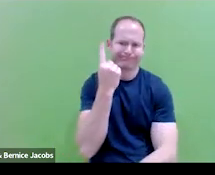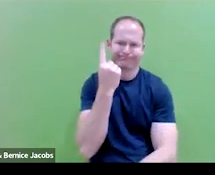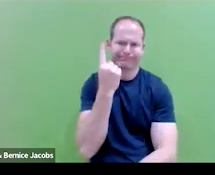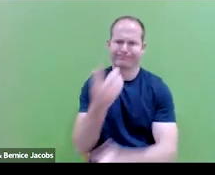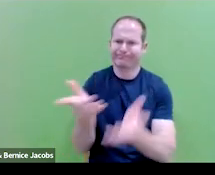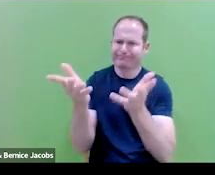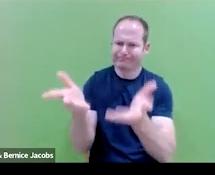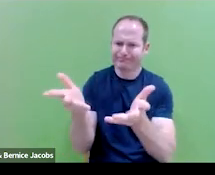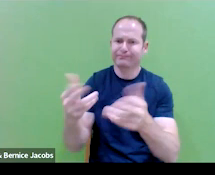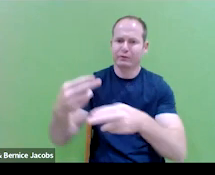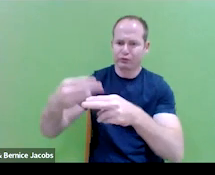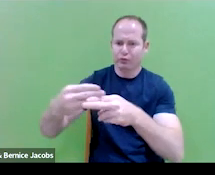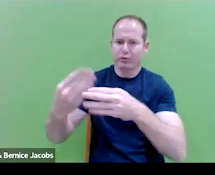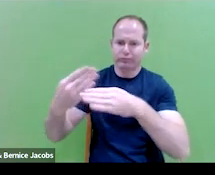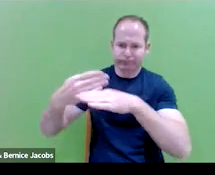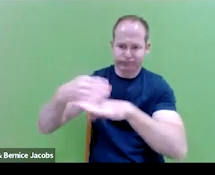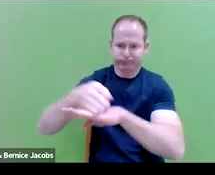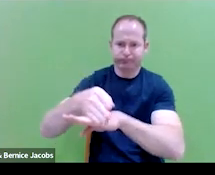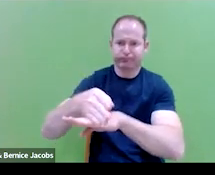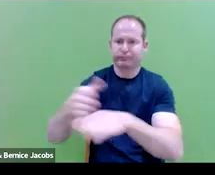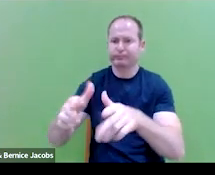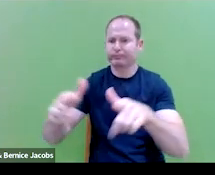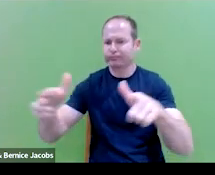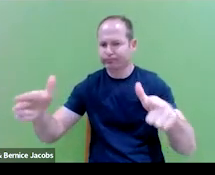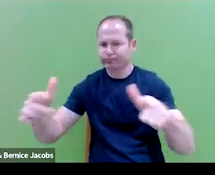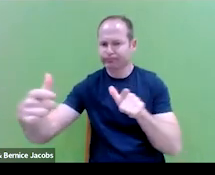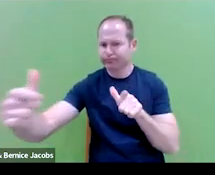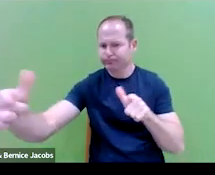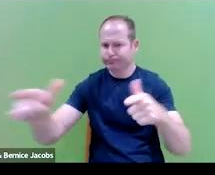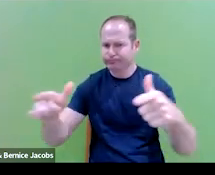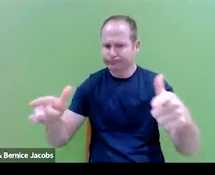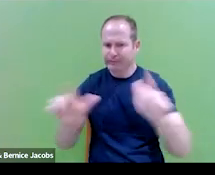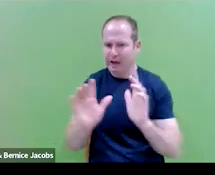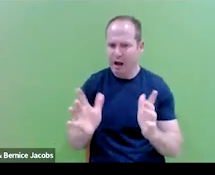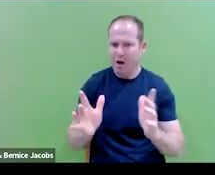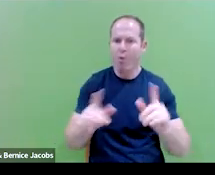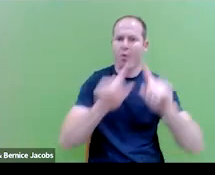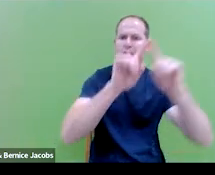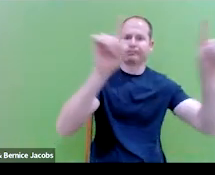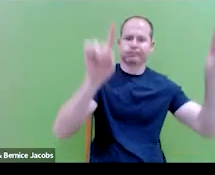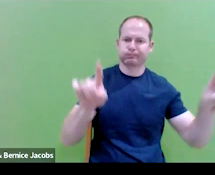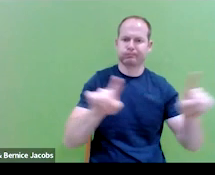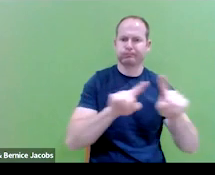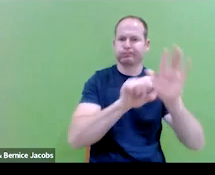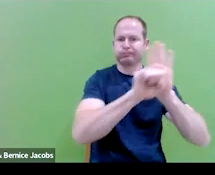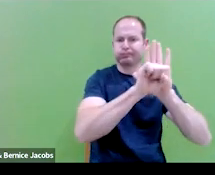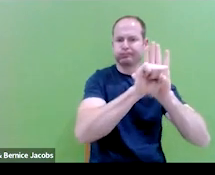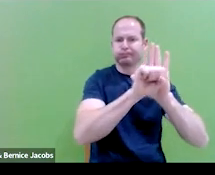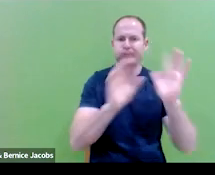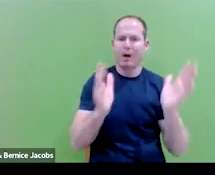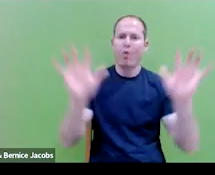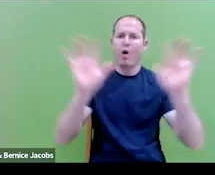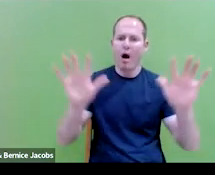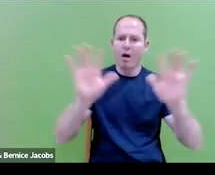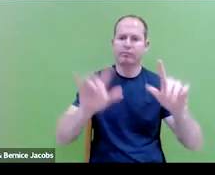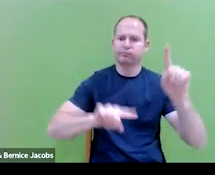accessible bathroom has got to be a specific size, or why signage needs to be a certain size, or why color contrast is